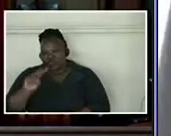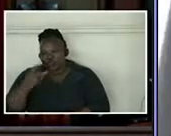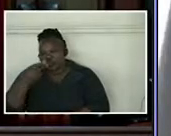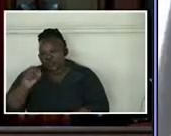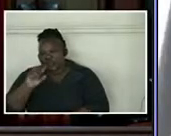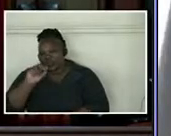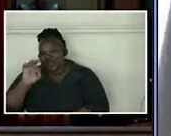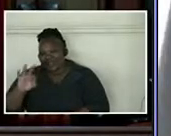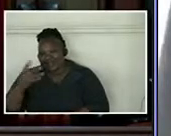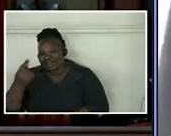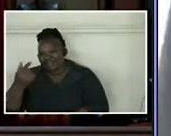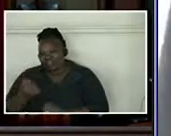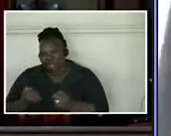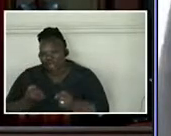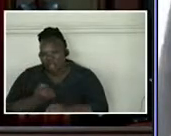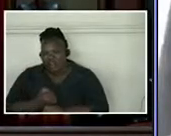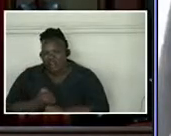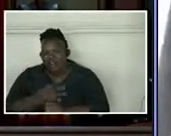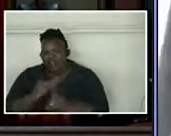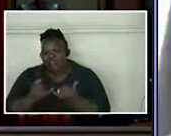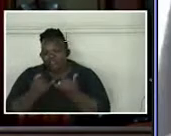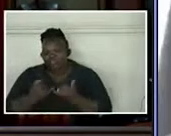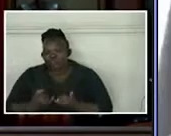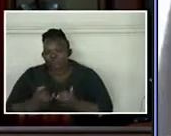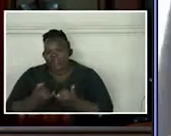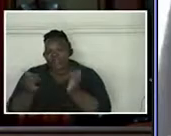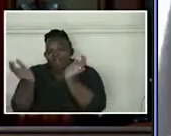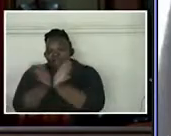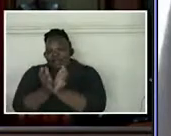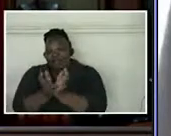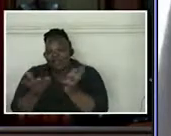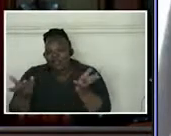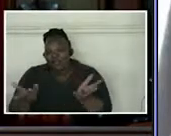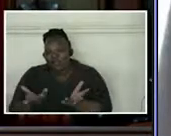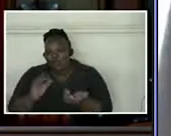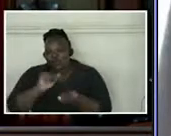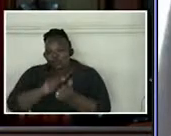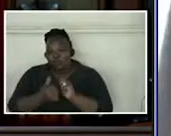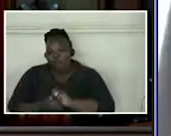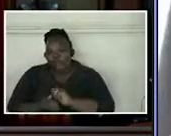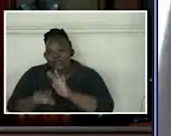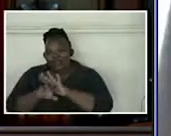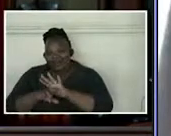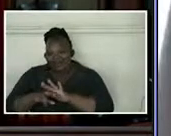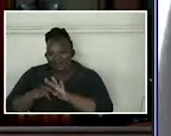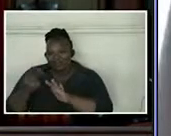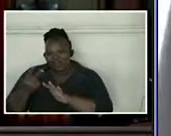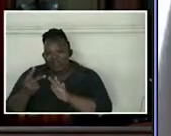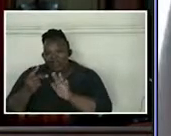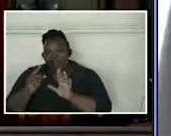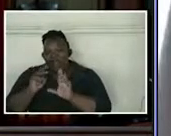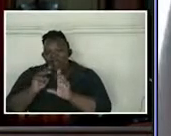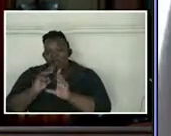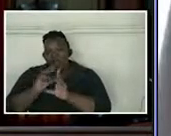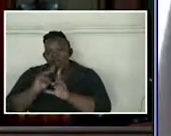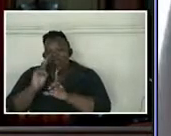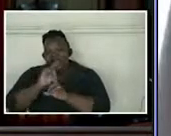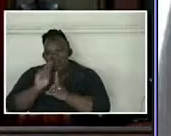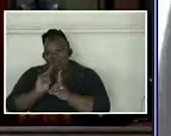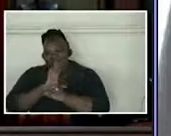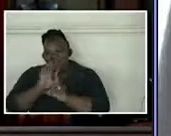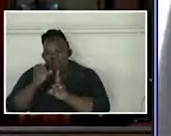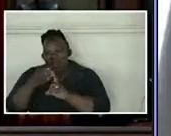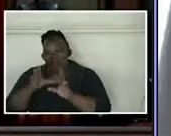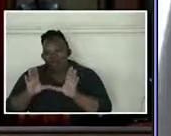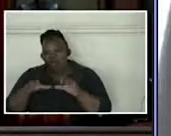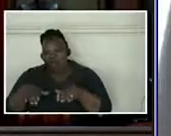financial year in a joint meeting where it was sports and recreation and arts and cultural portfolio committees this